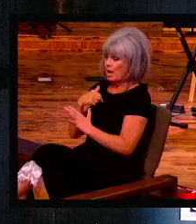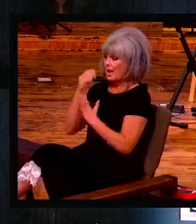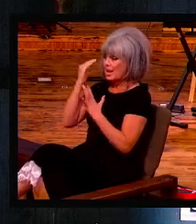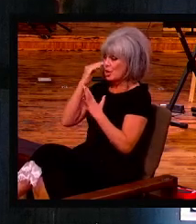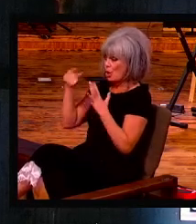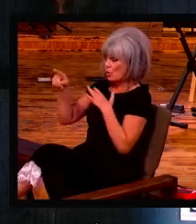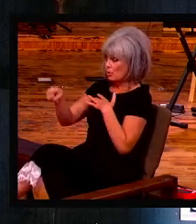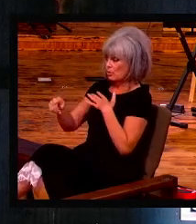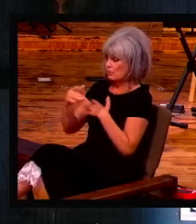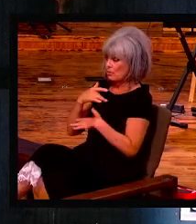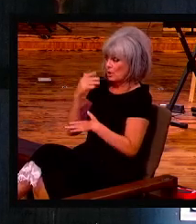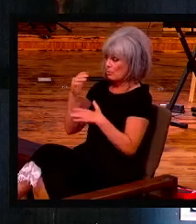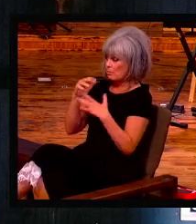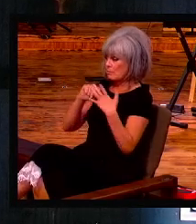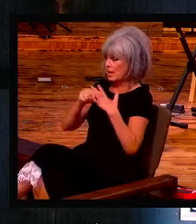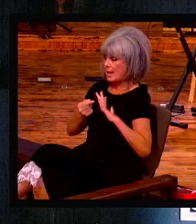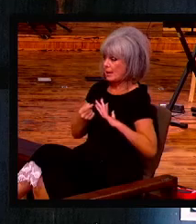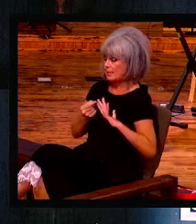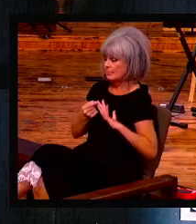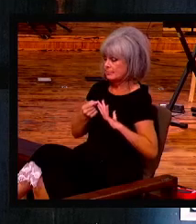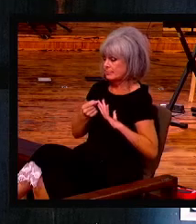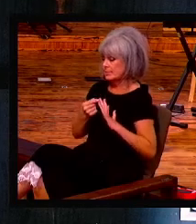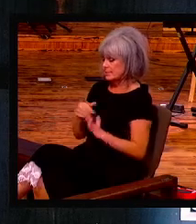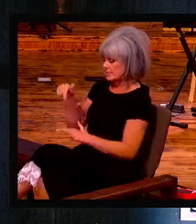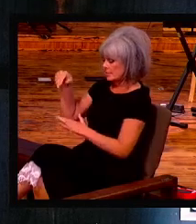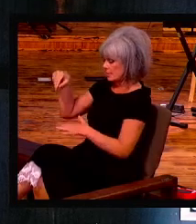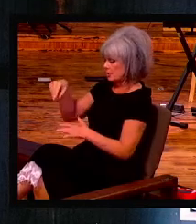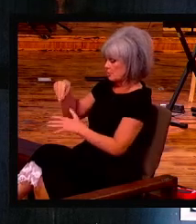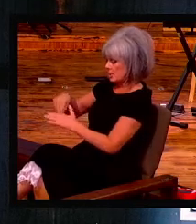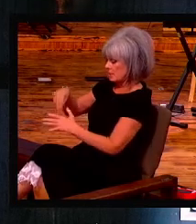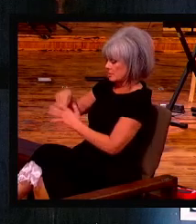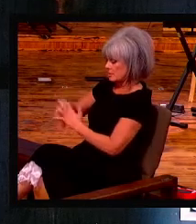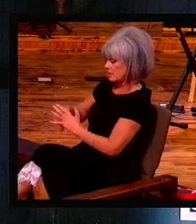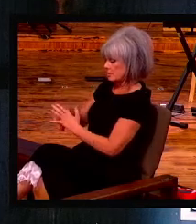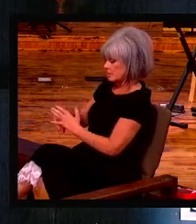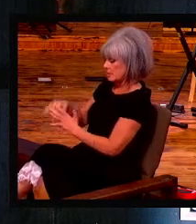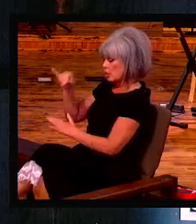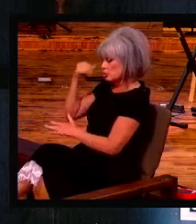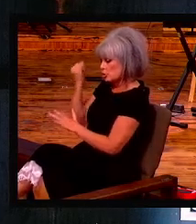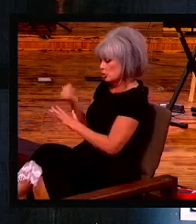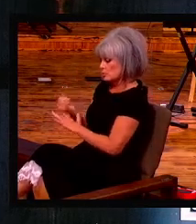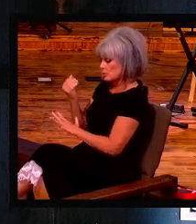So it's in that pit where he had an idea of what he thought,